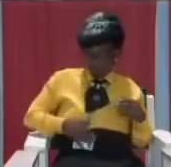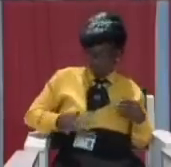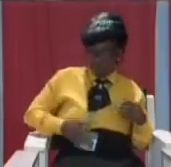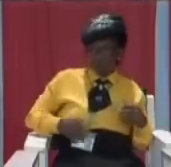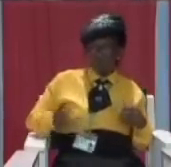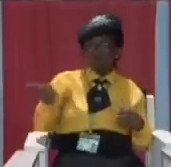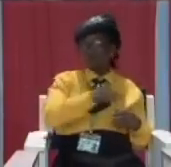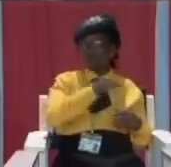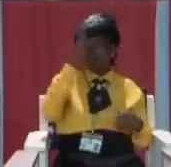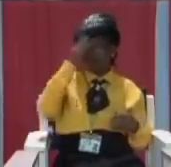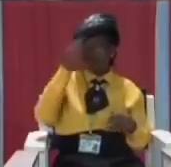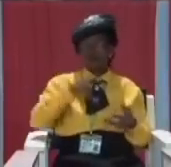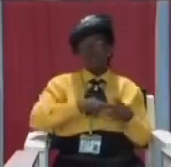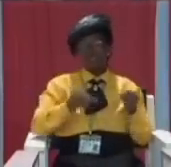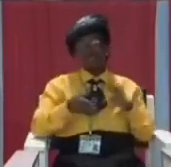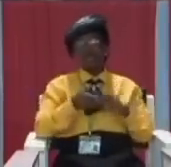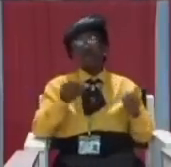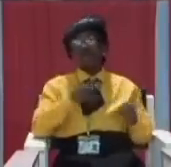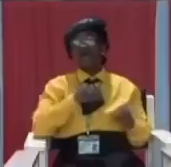And then God spoke.